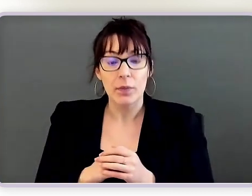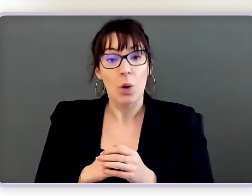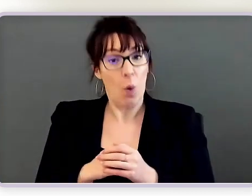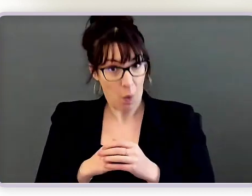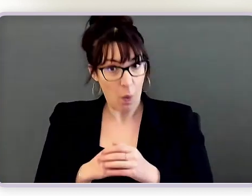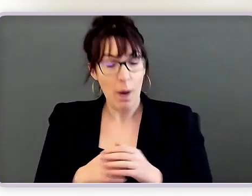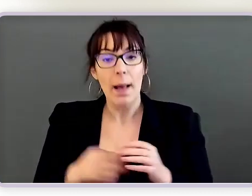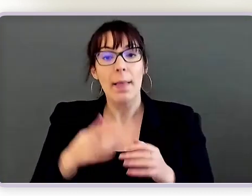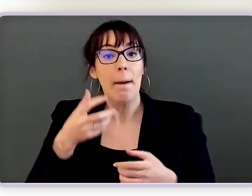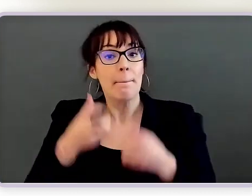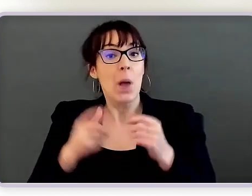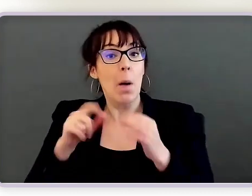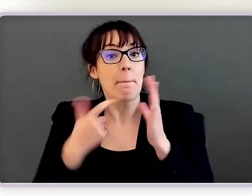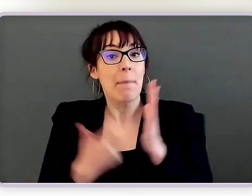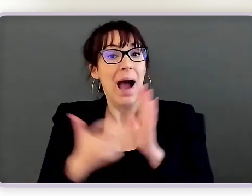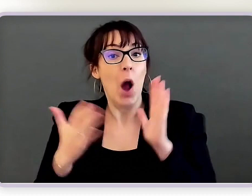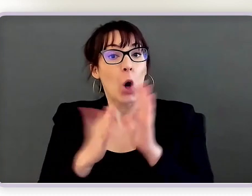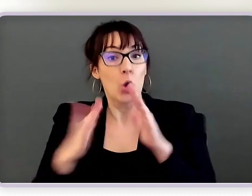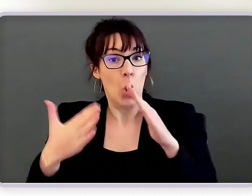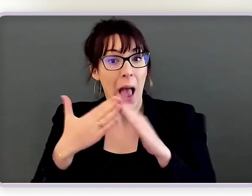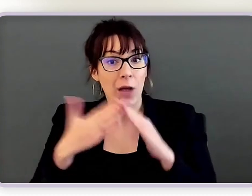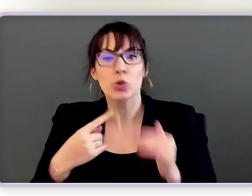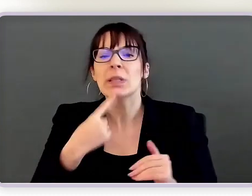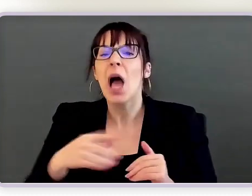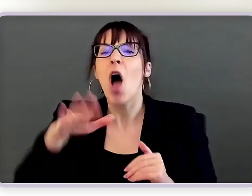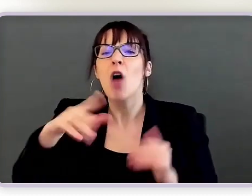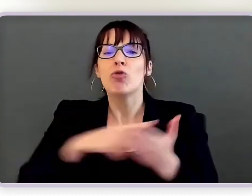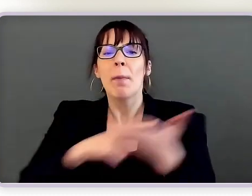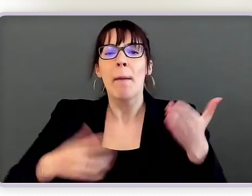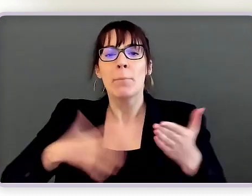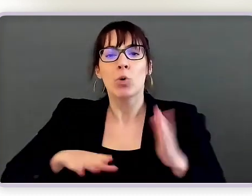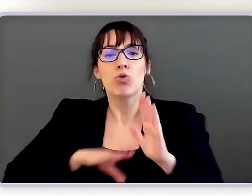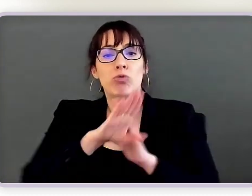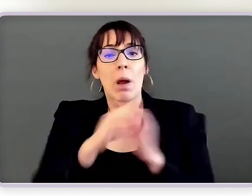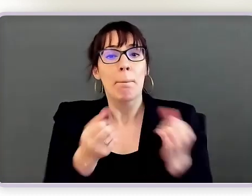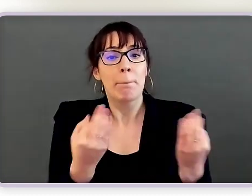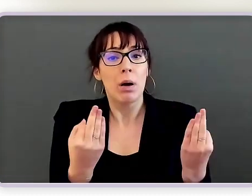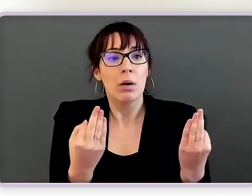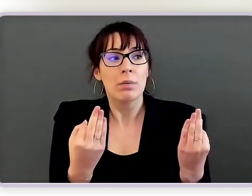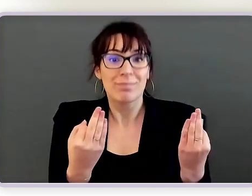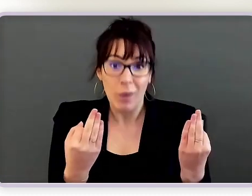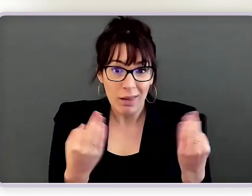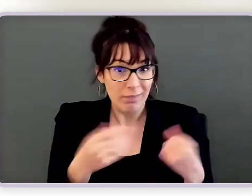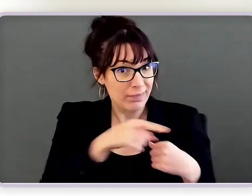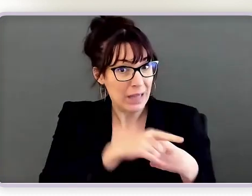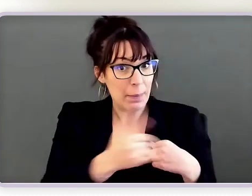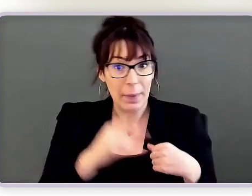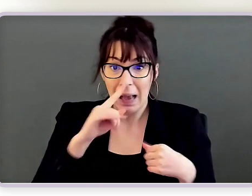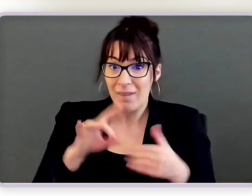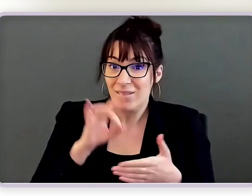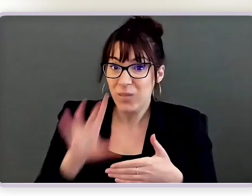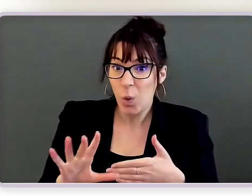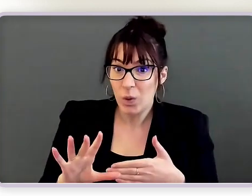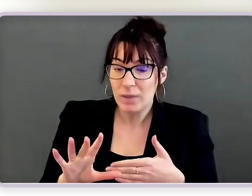proper ramp in $50,000, and they might not have that money. So that's called